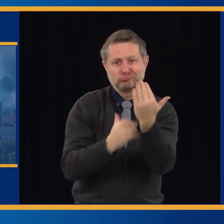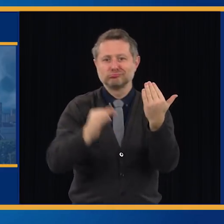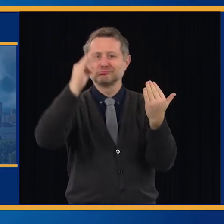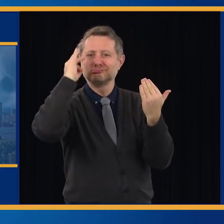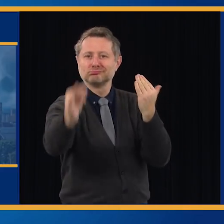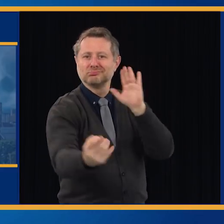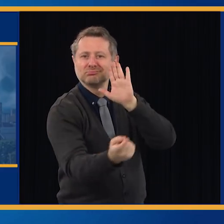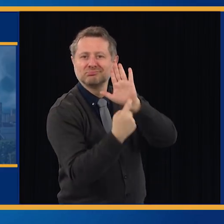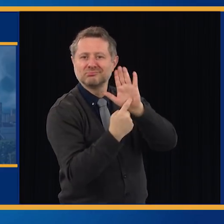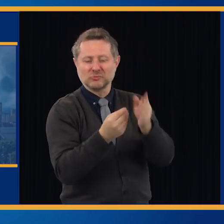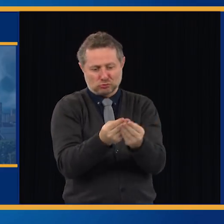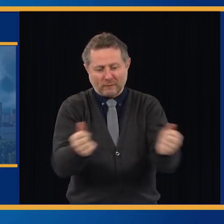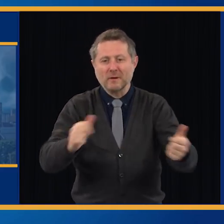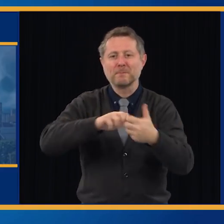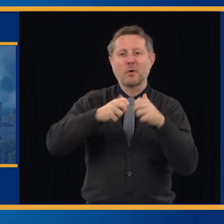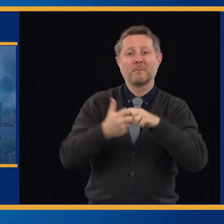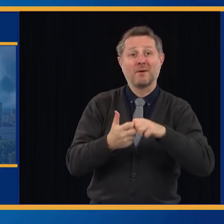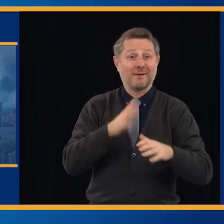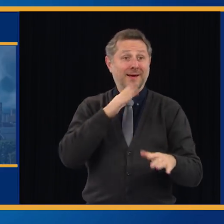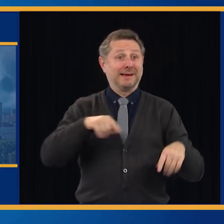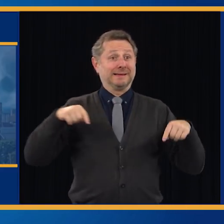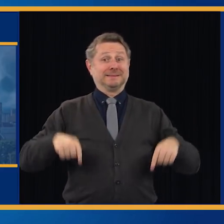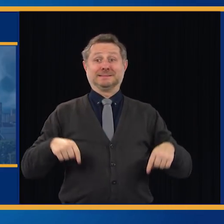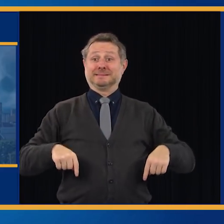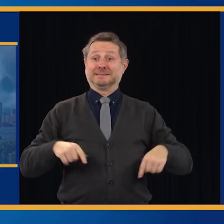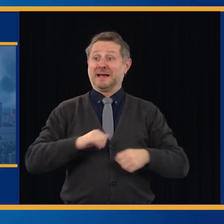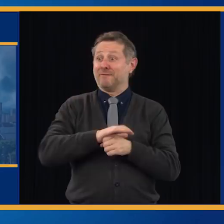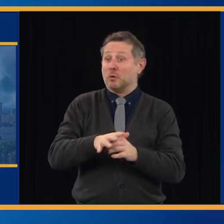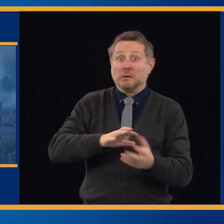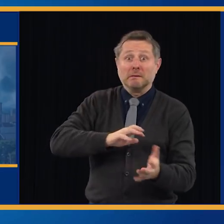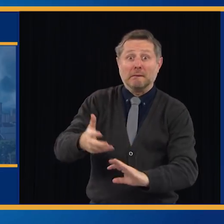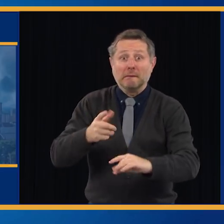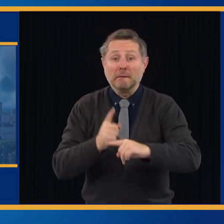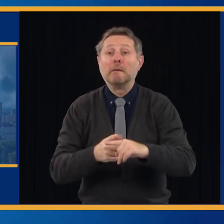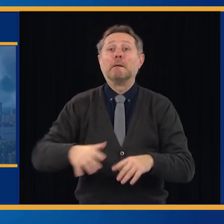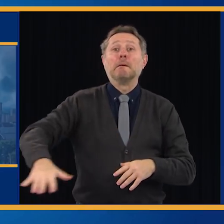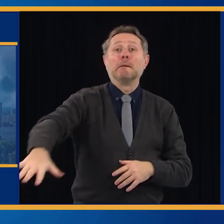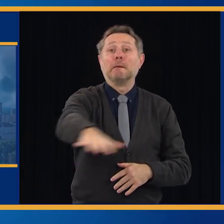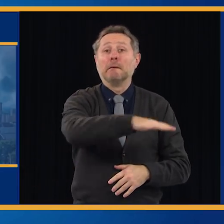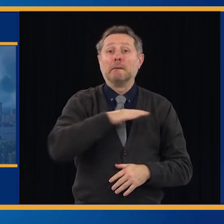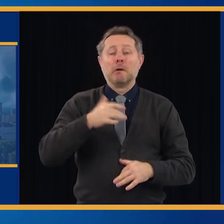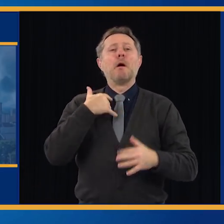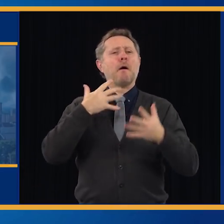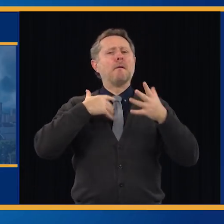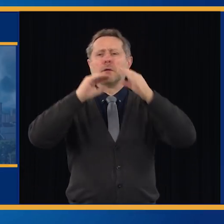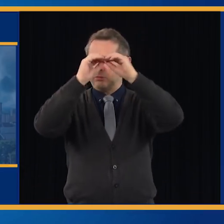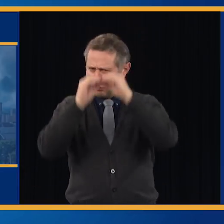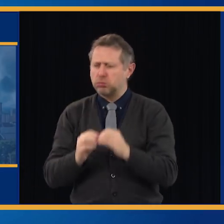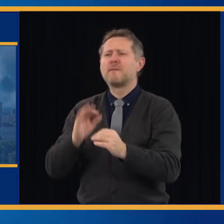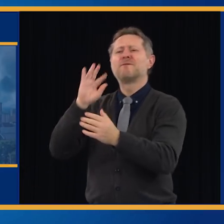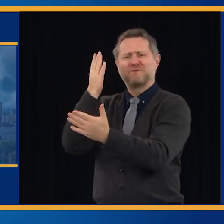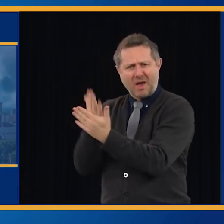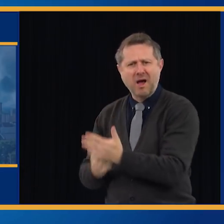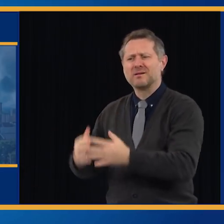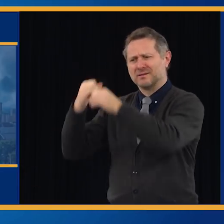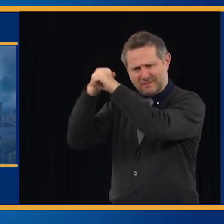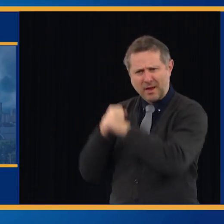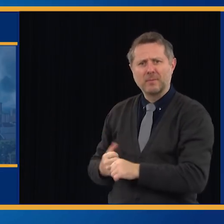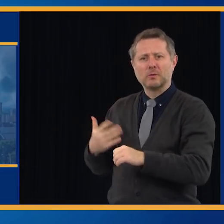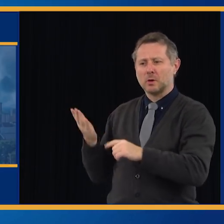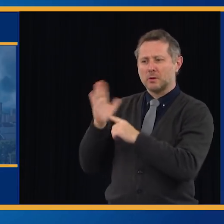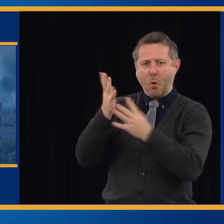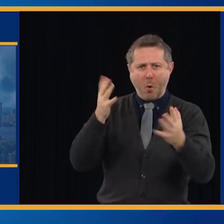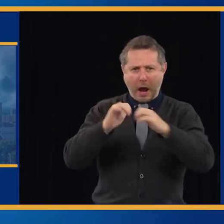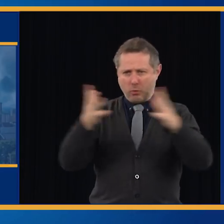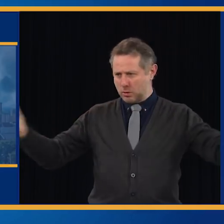can actually measure. We have data. We have facts. So measure what is happening in